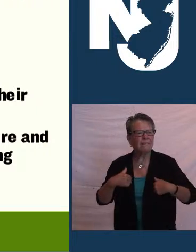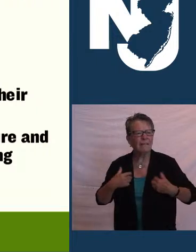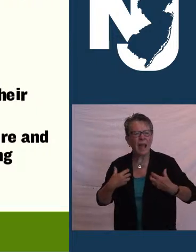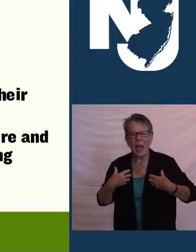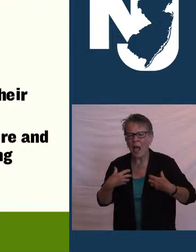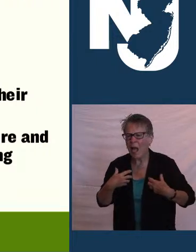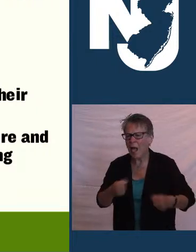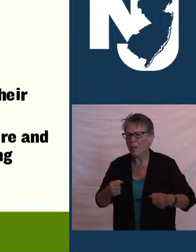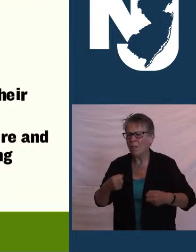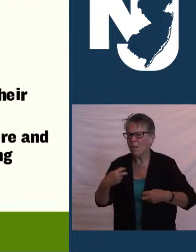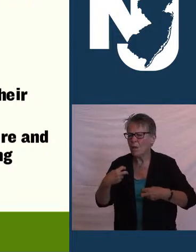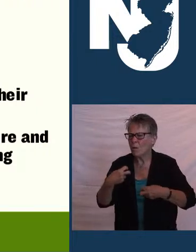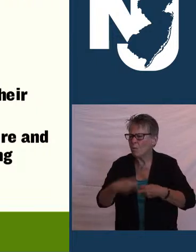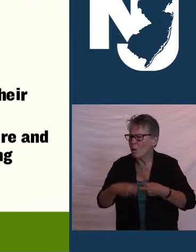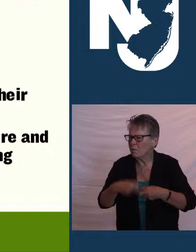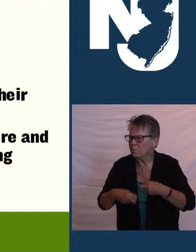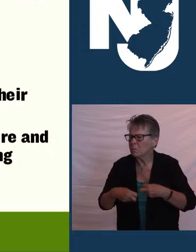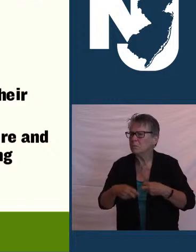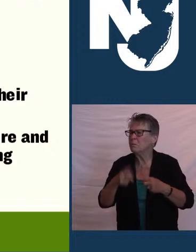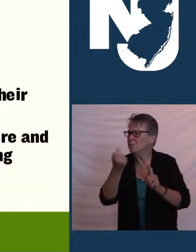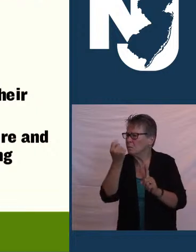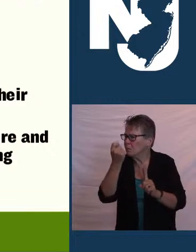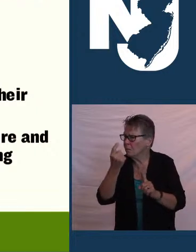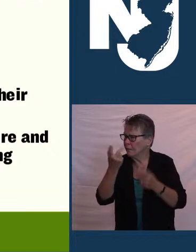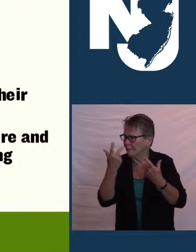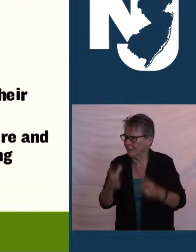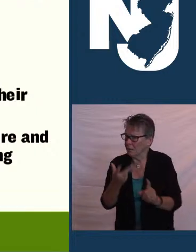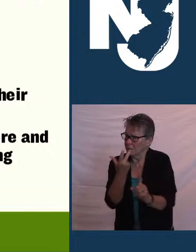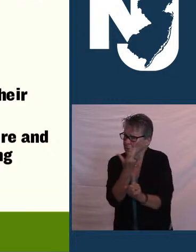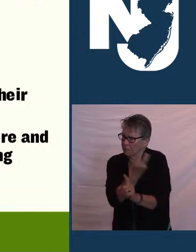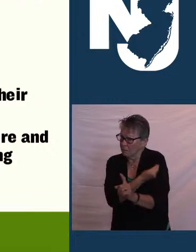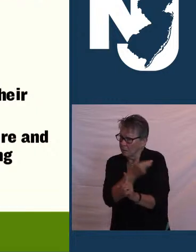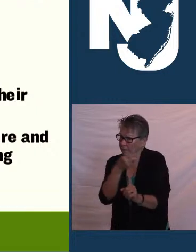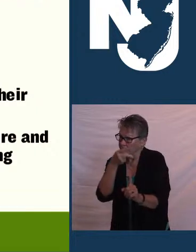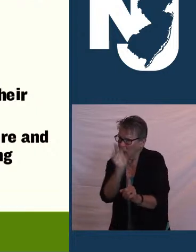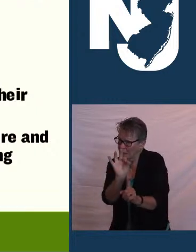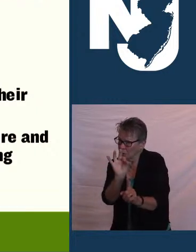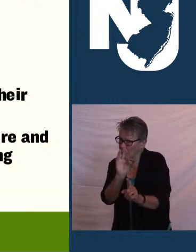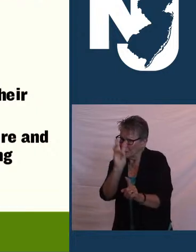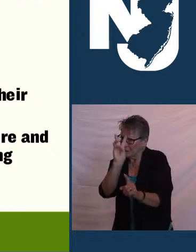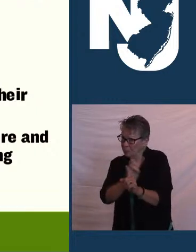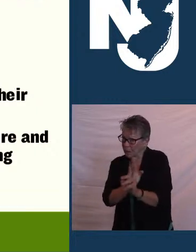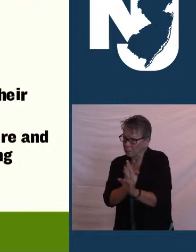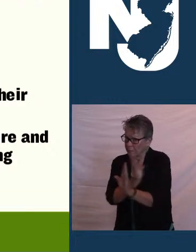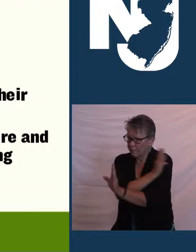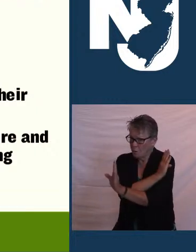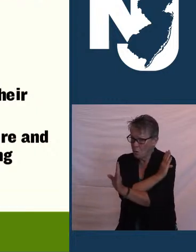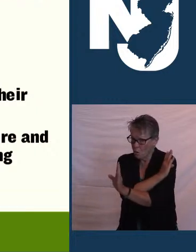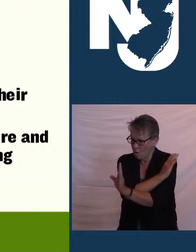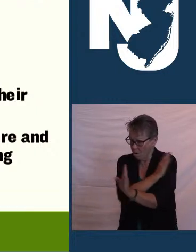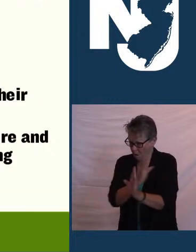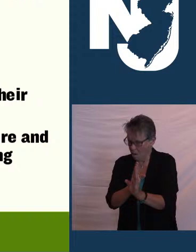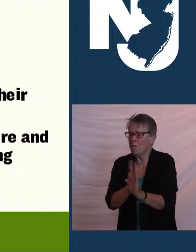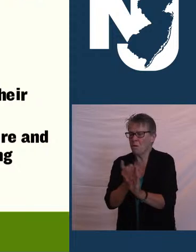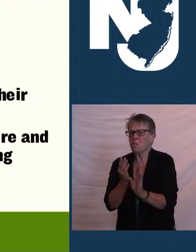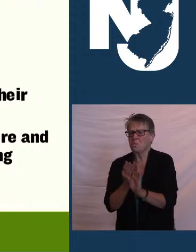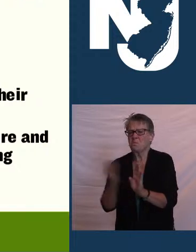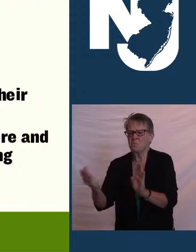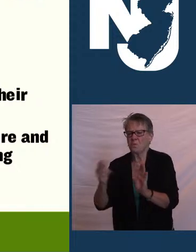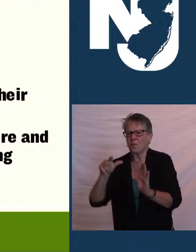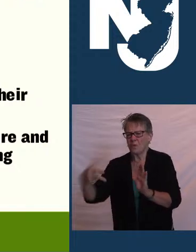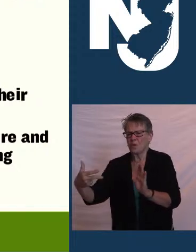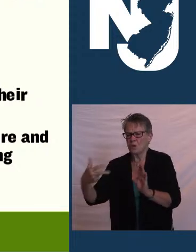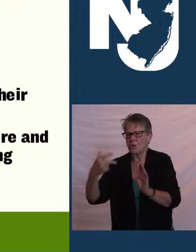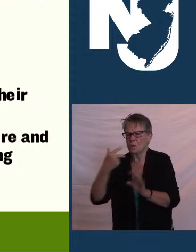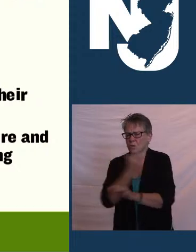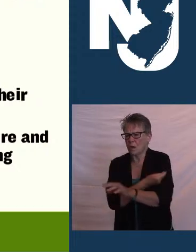and who have underlying medical conditions which may make them more susceptible to the virus or whose employment situation may also